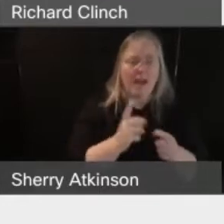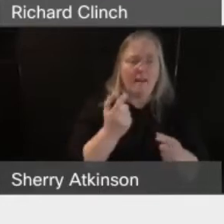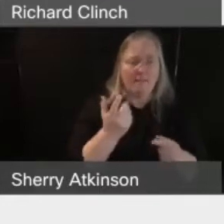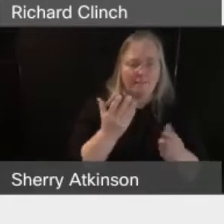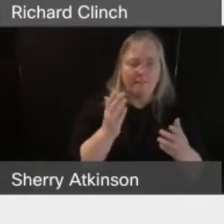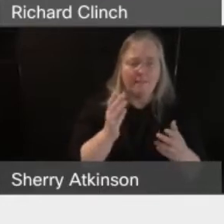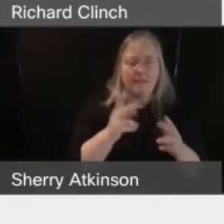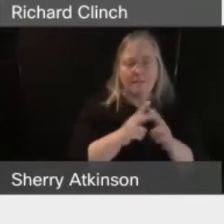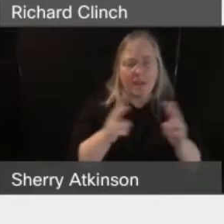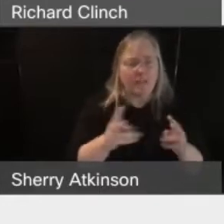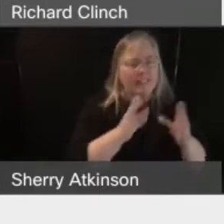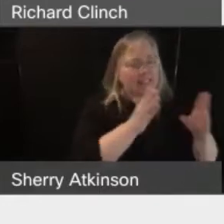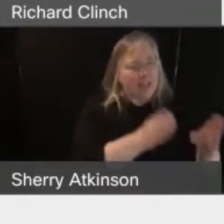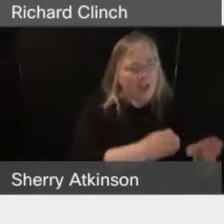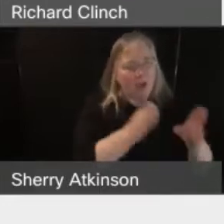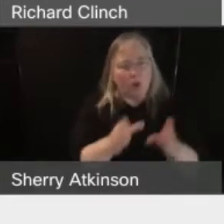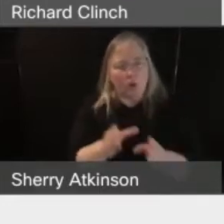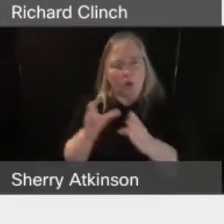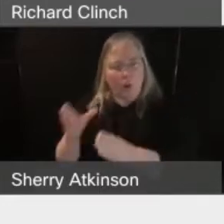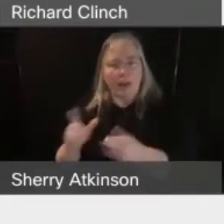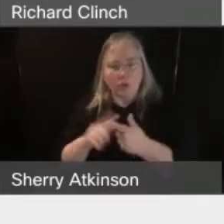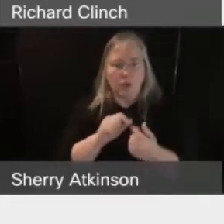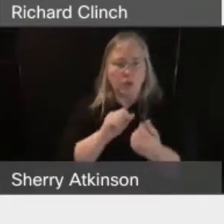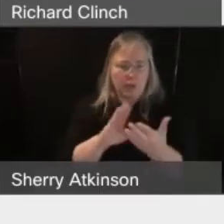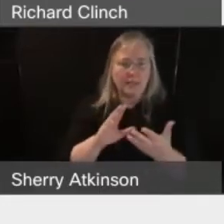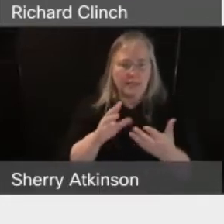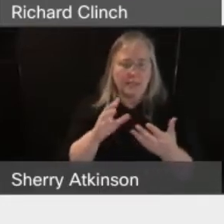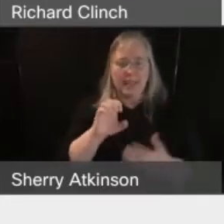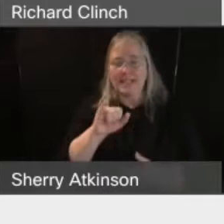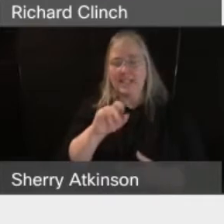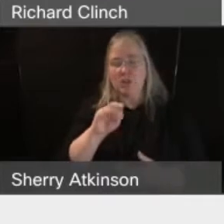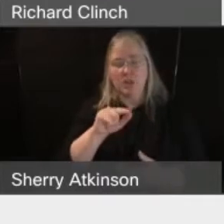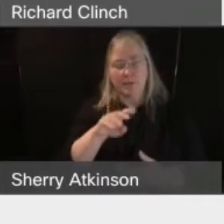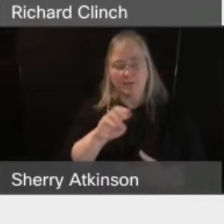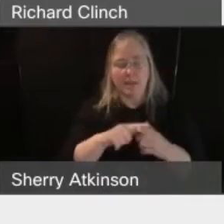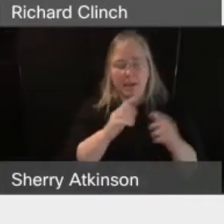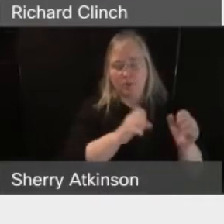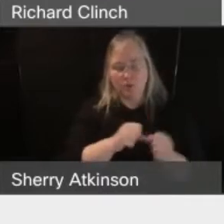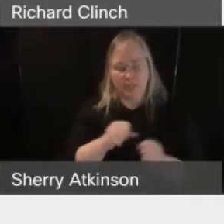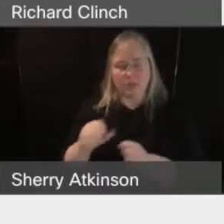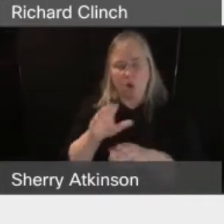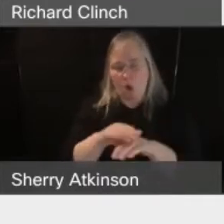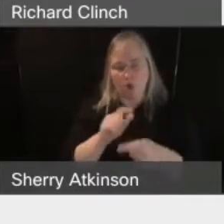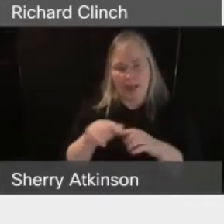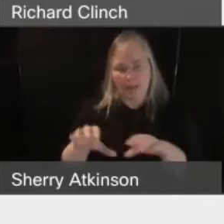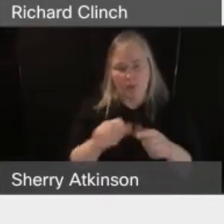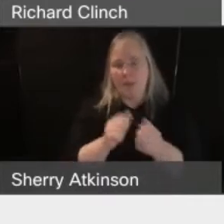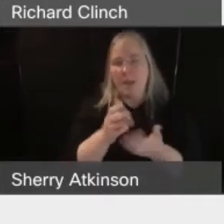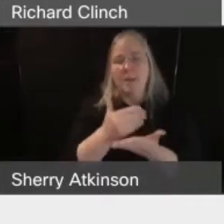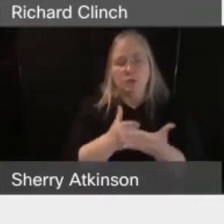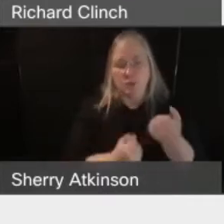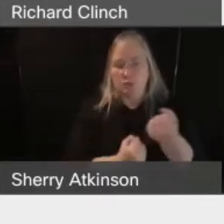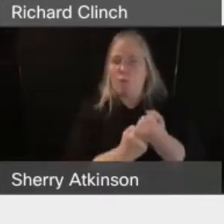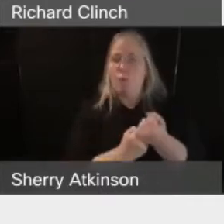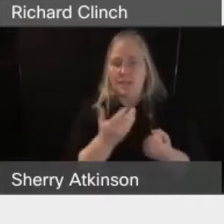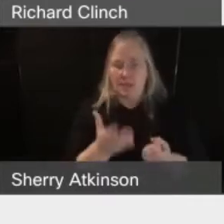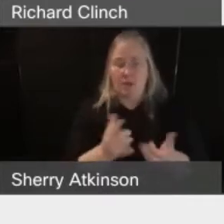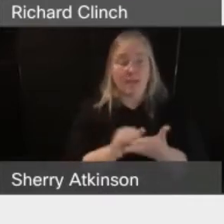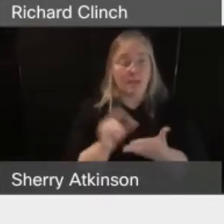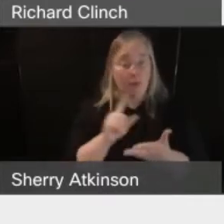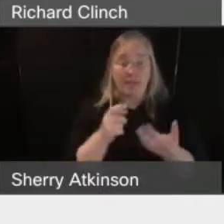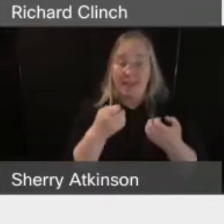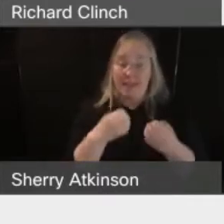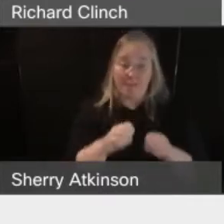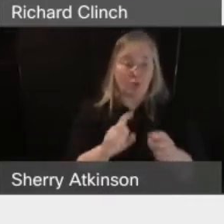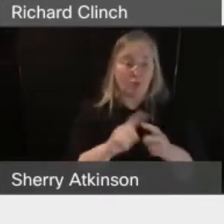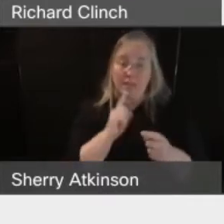important initiatives outlined in my strategic call to action with budgetary supports in there. That's where those efforts really get amplified,